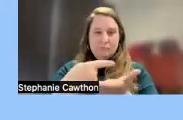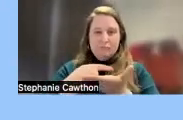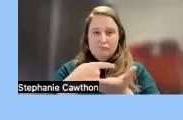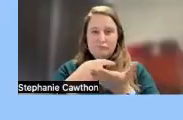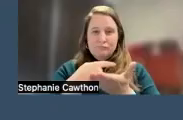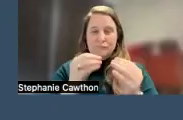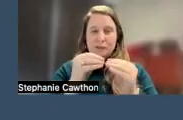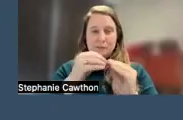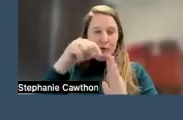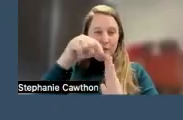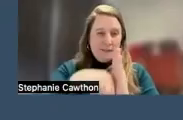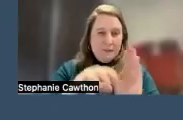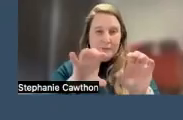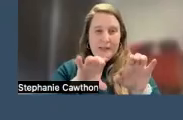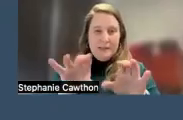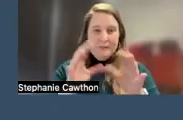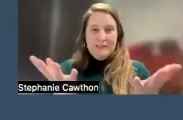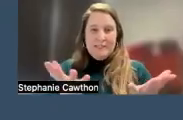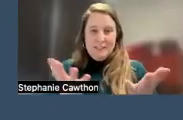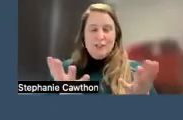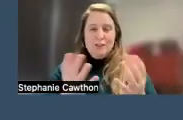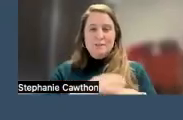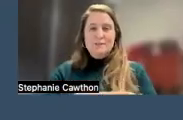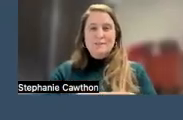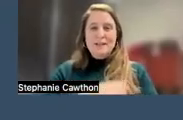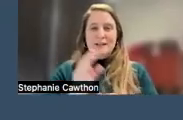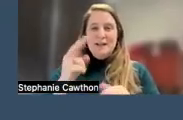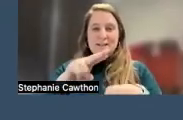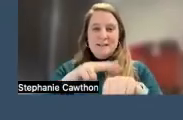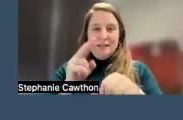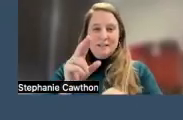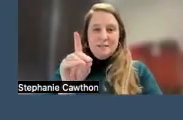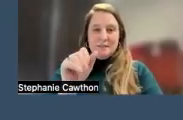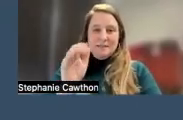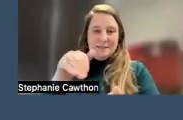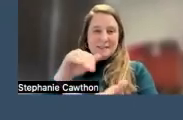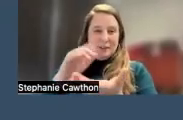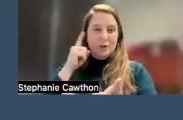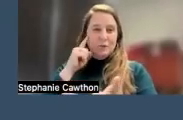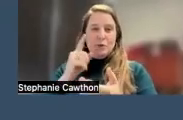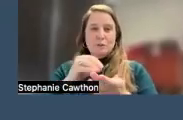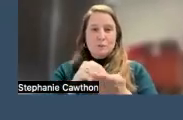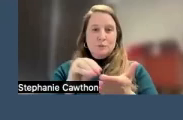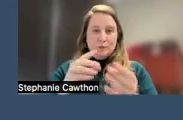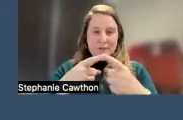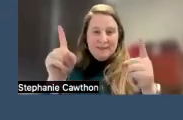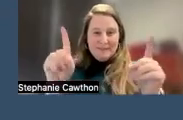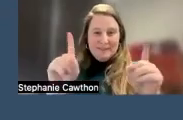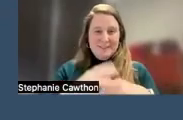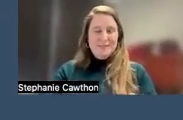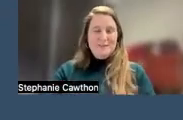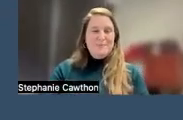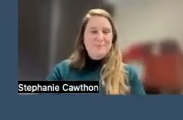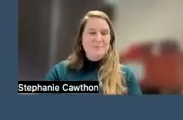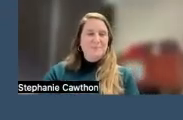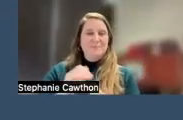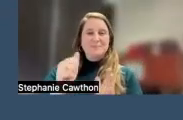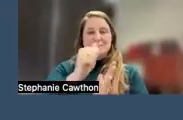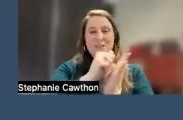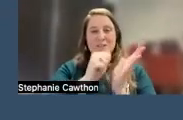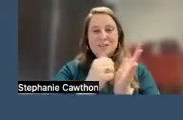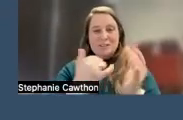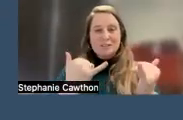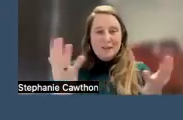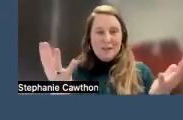Twice a year, we come together and have discussions about more deep dive type activities here at the National Disability Centers for Student